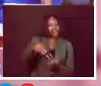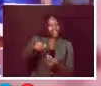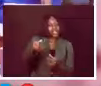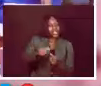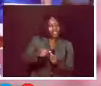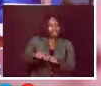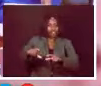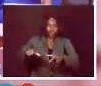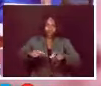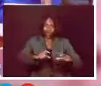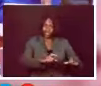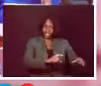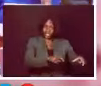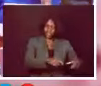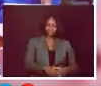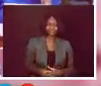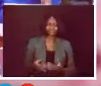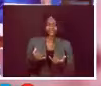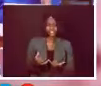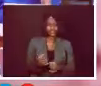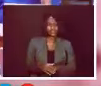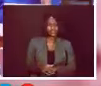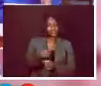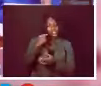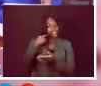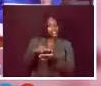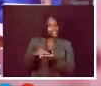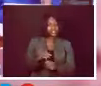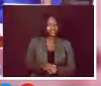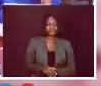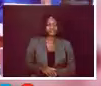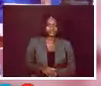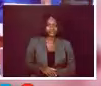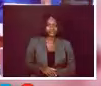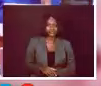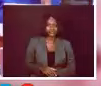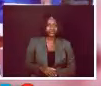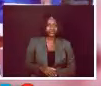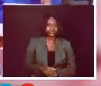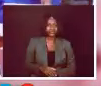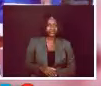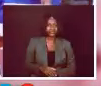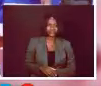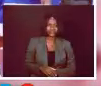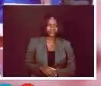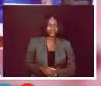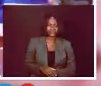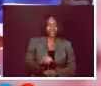If you look at them, the strength of the caucuses was that